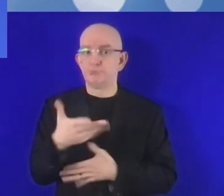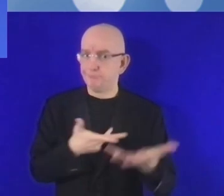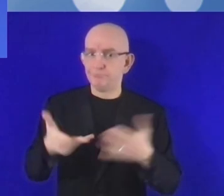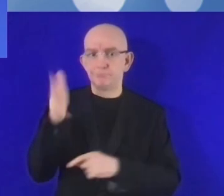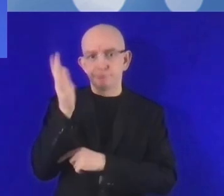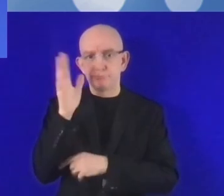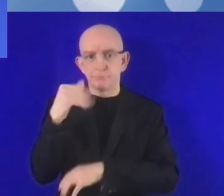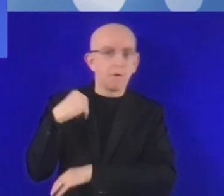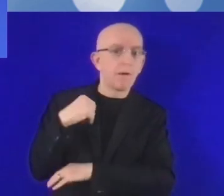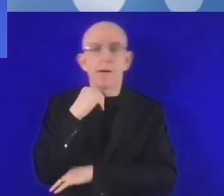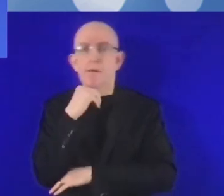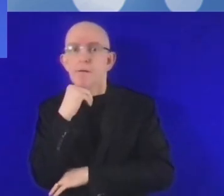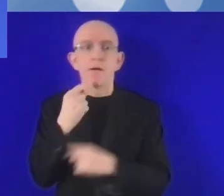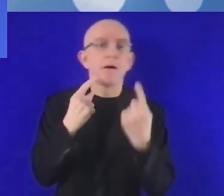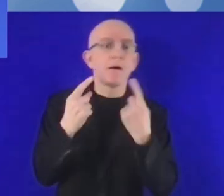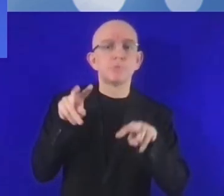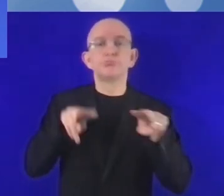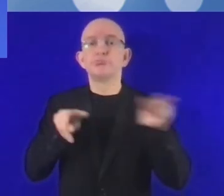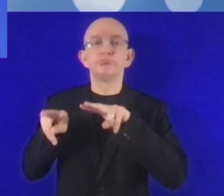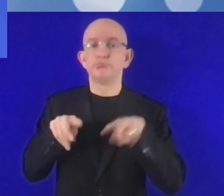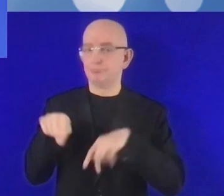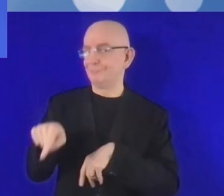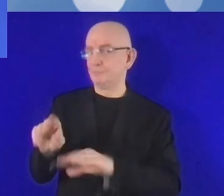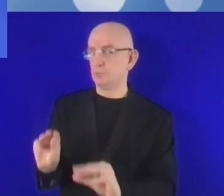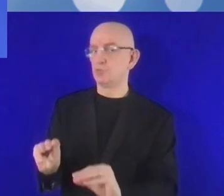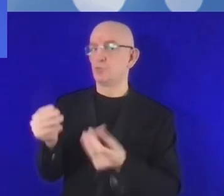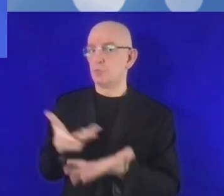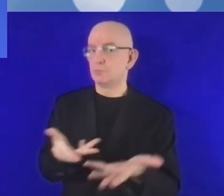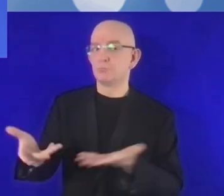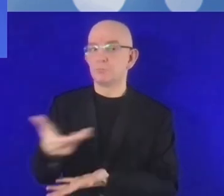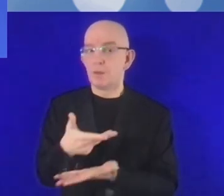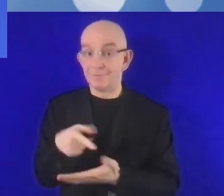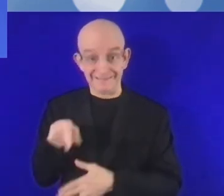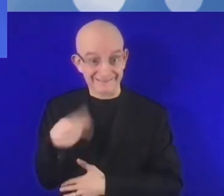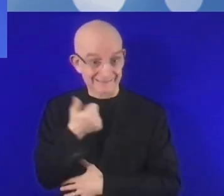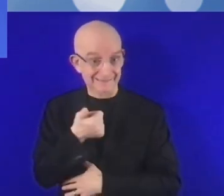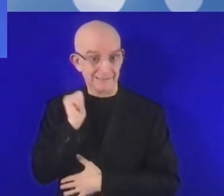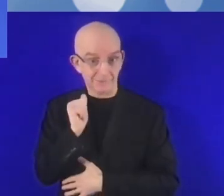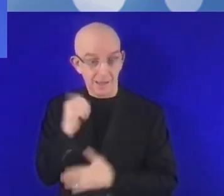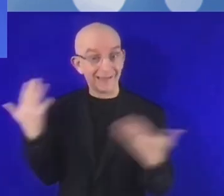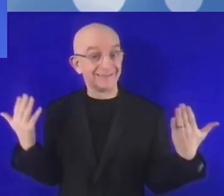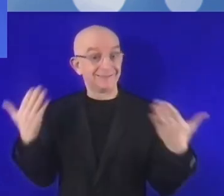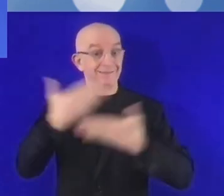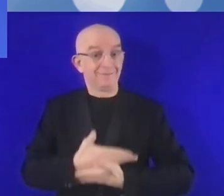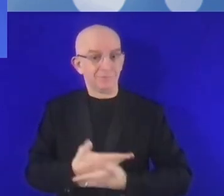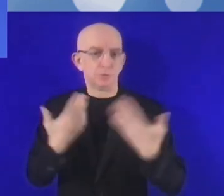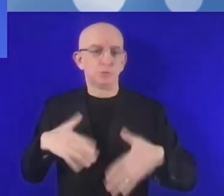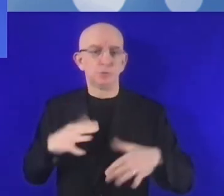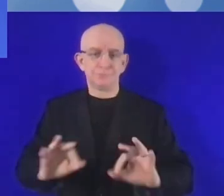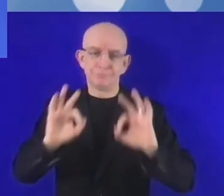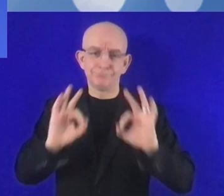in the evening we attended a beautiful concert at the Polish National Radio